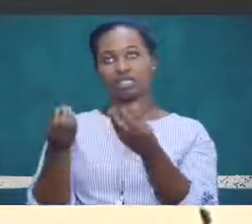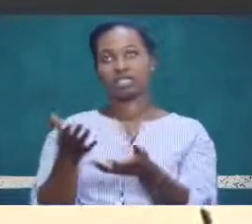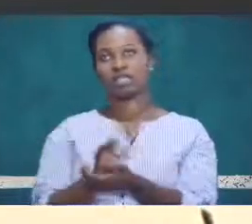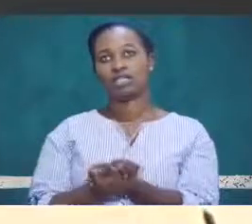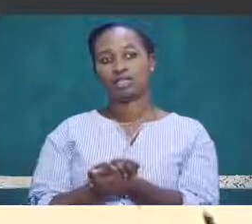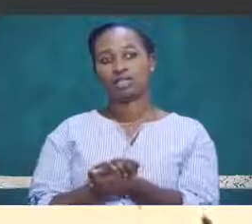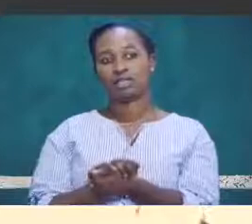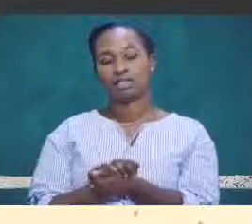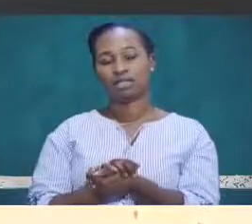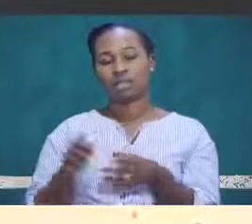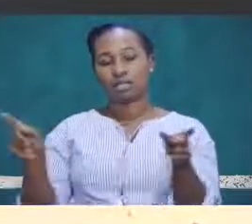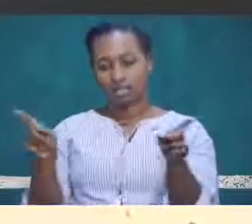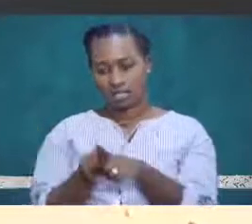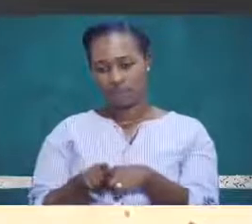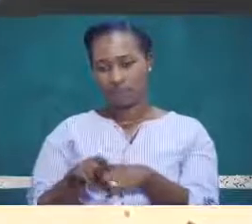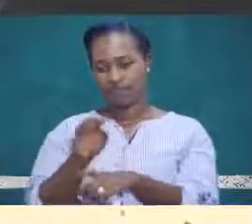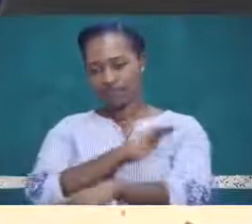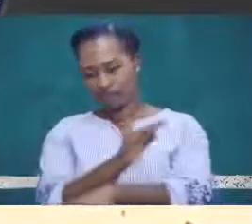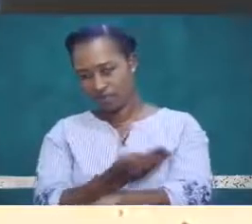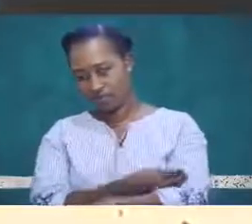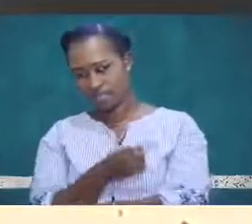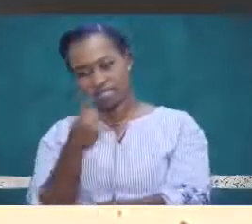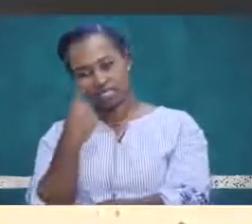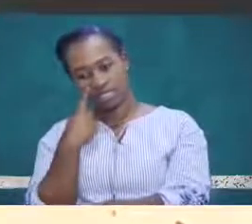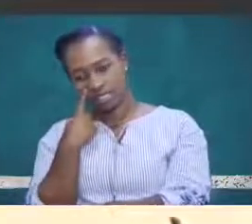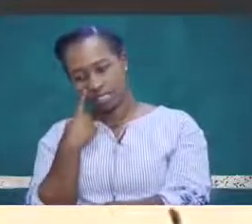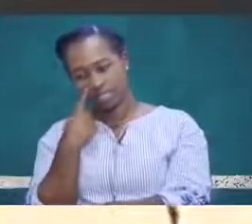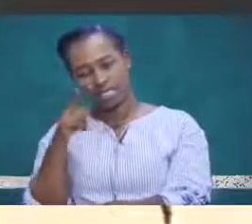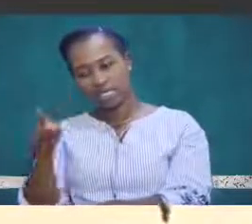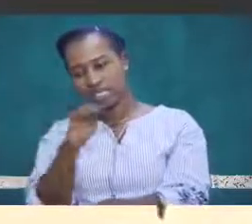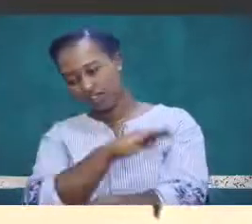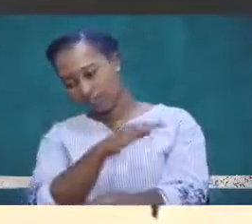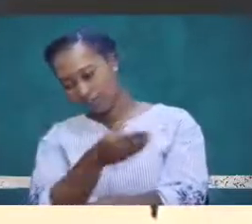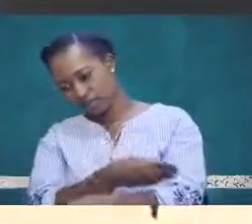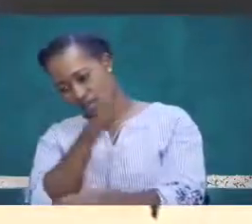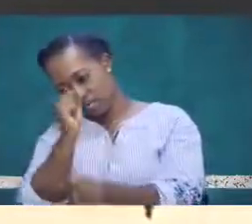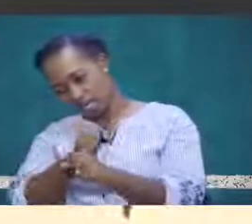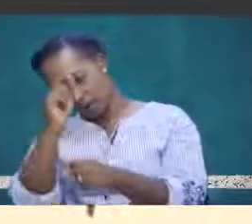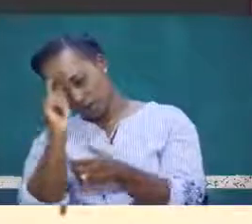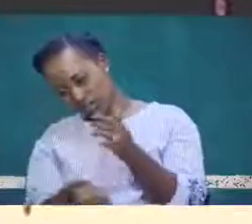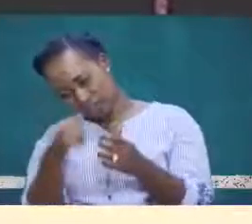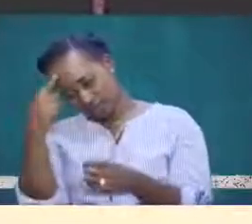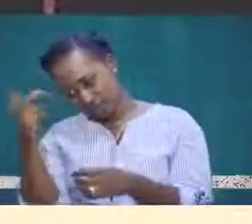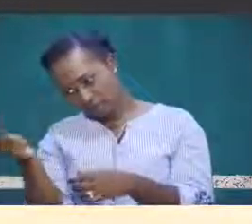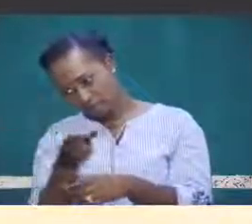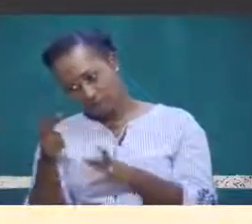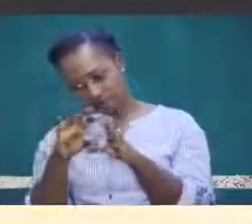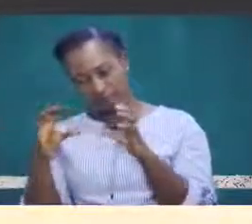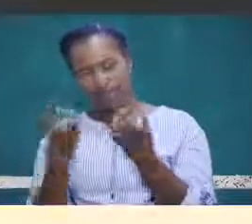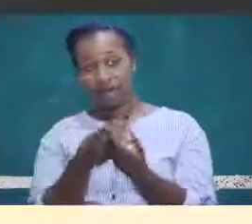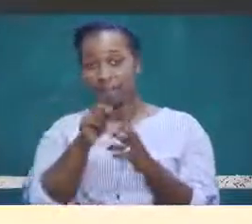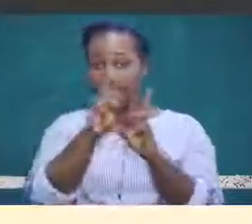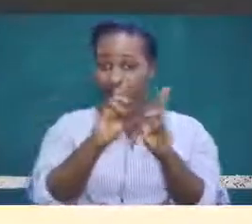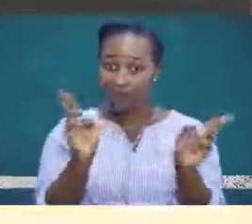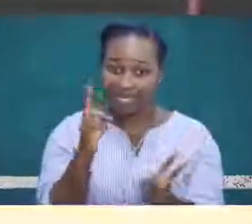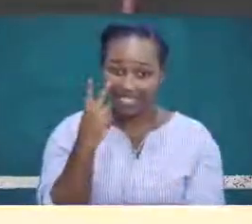the same amount of force and see what the effect of this force is on the two balls. Are you ready for